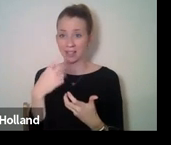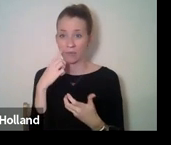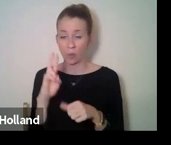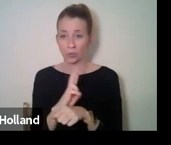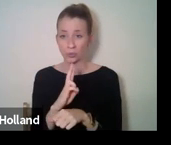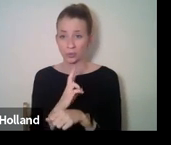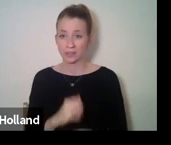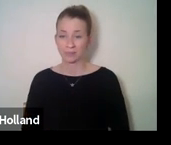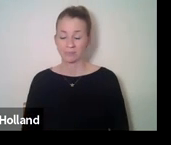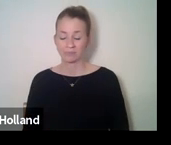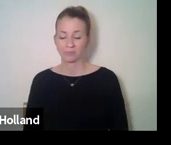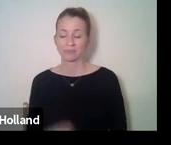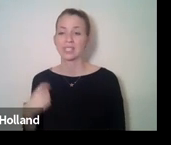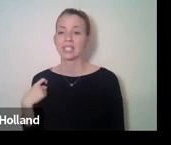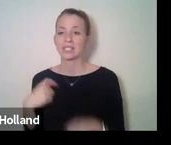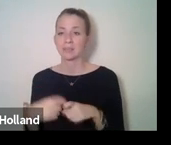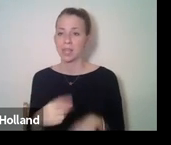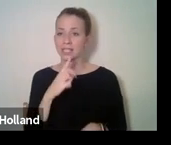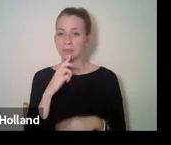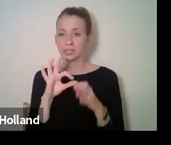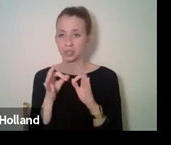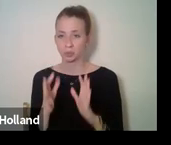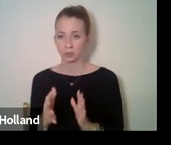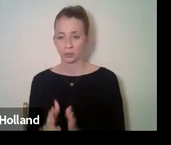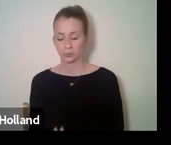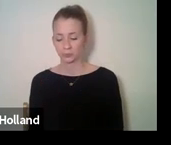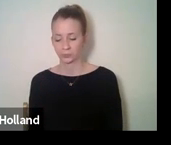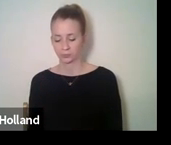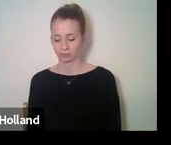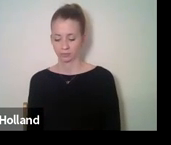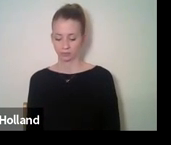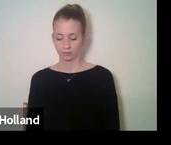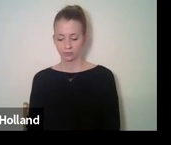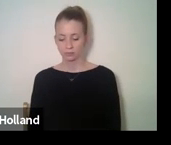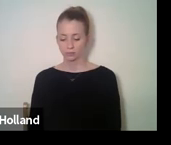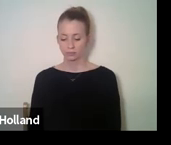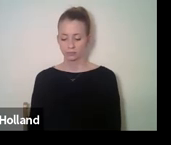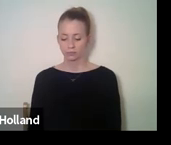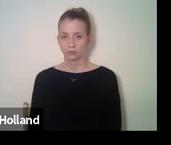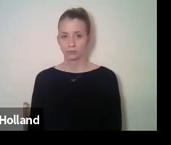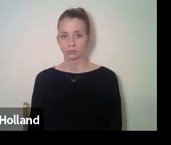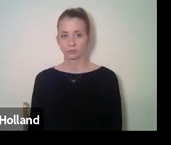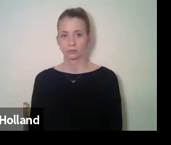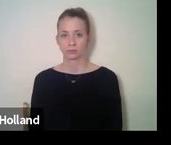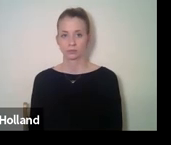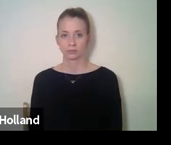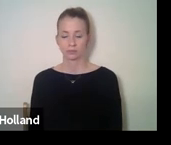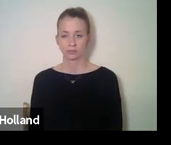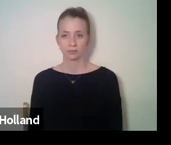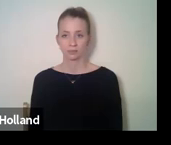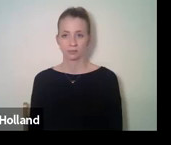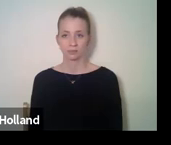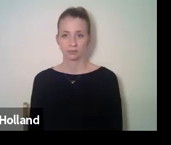En este diagrama muestra el objetivo de eliminar los combustibles fósiles de la red de electricidad.